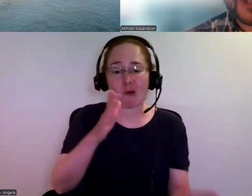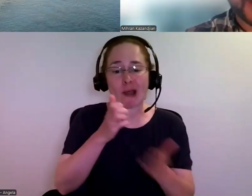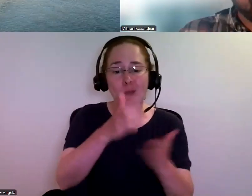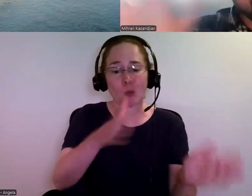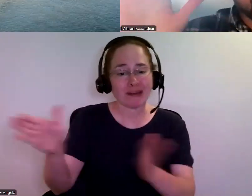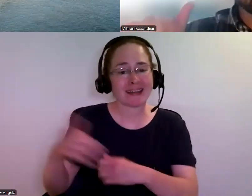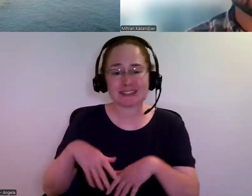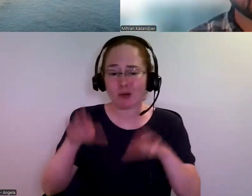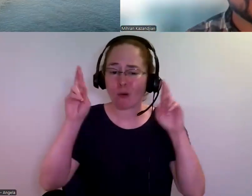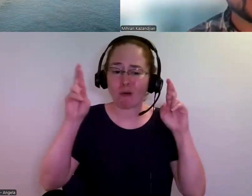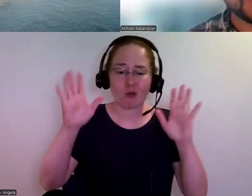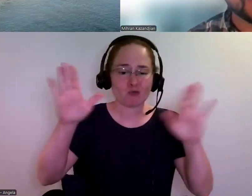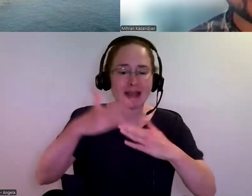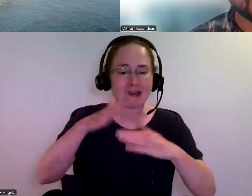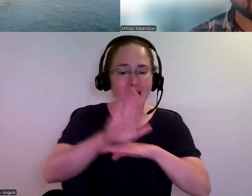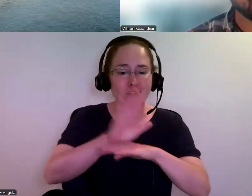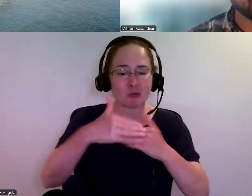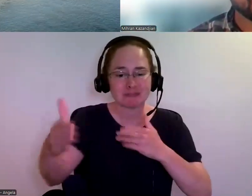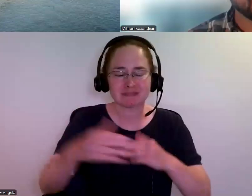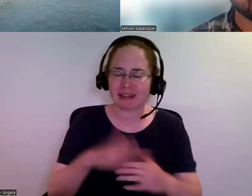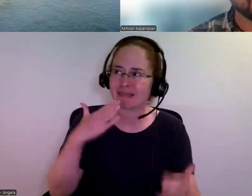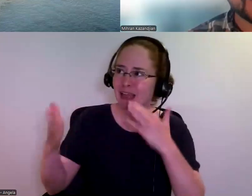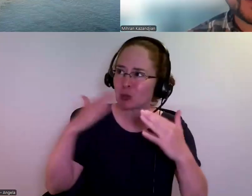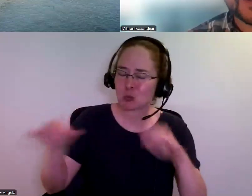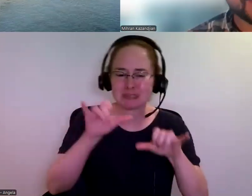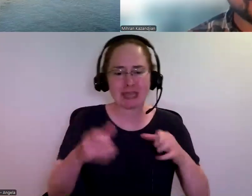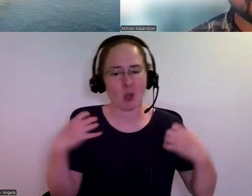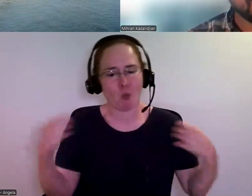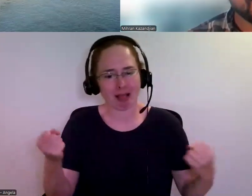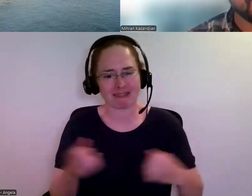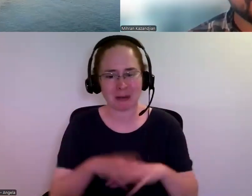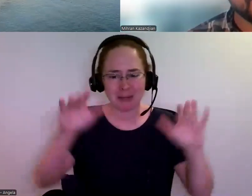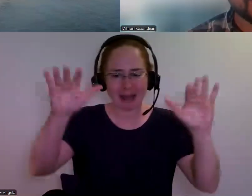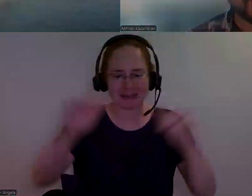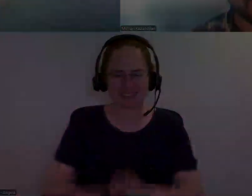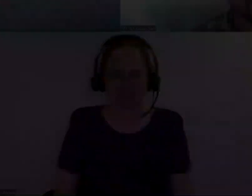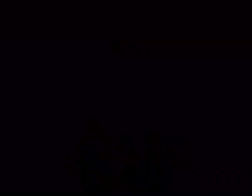hope you have a great afternoon. Thank you, everyone. Stay well. Bye.